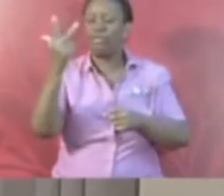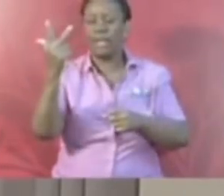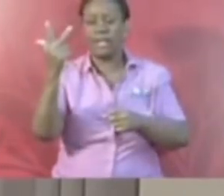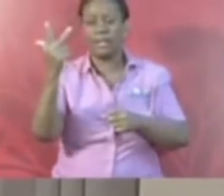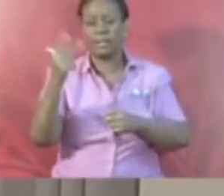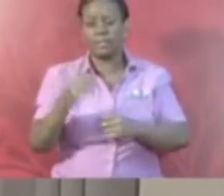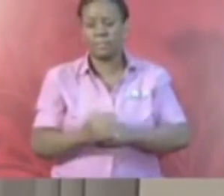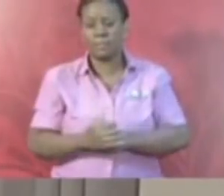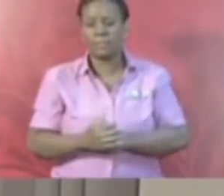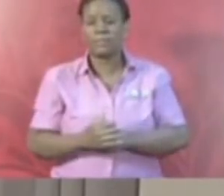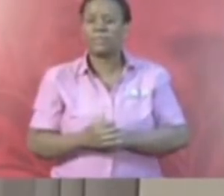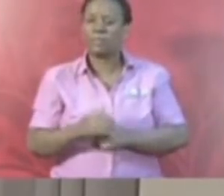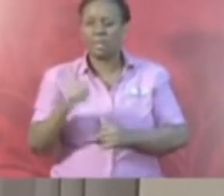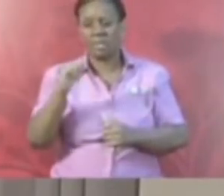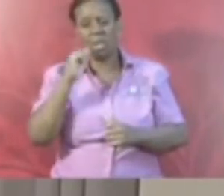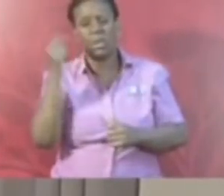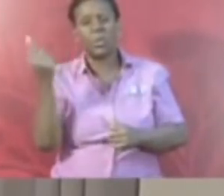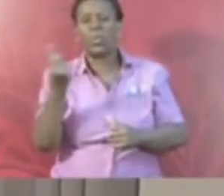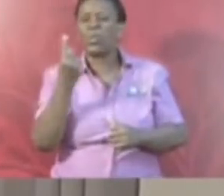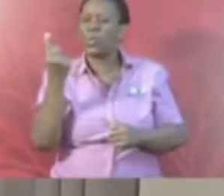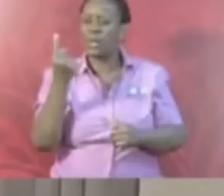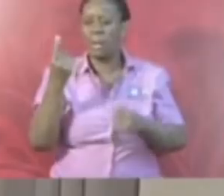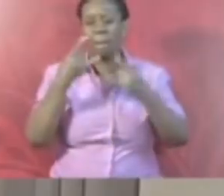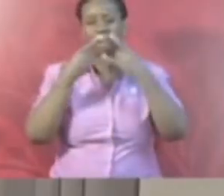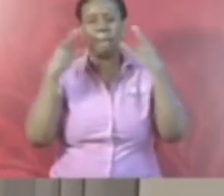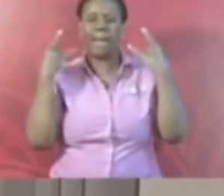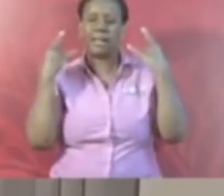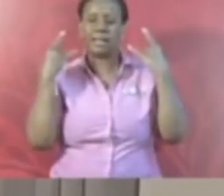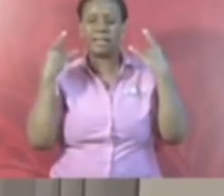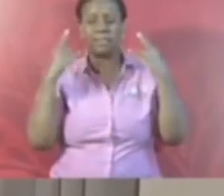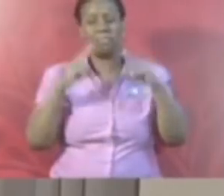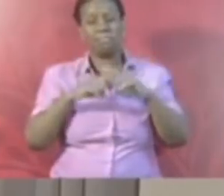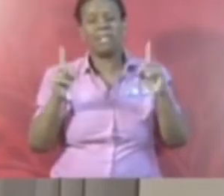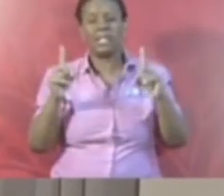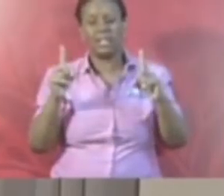When we go on to sub-regulation